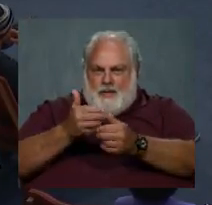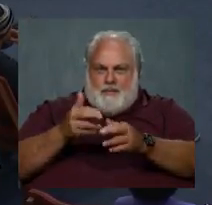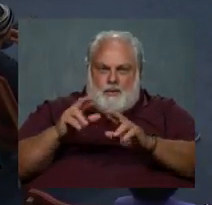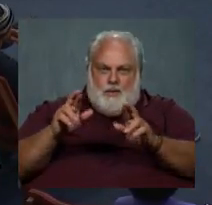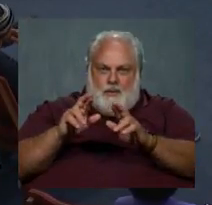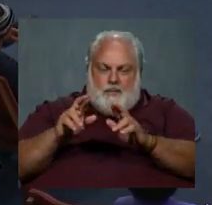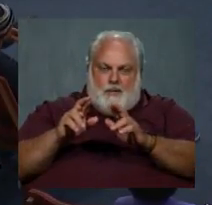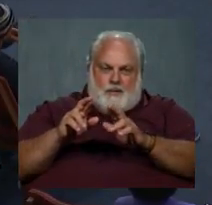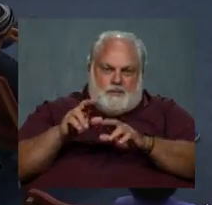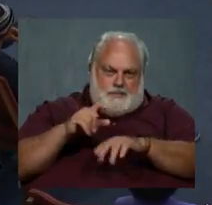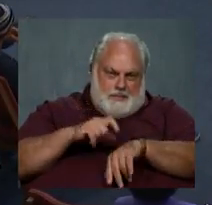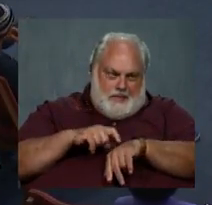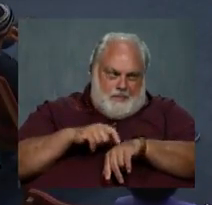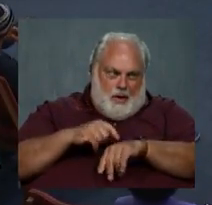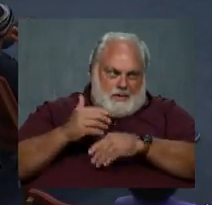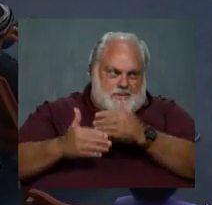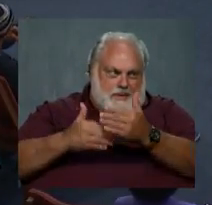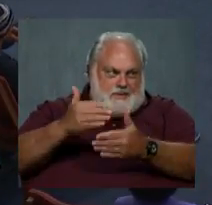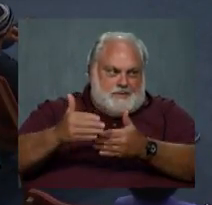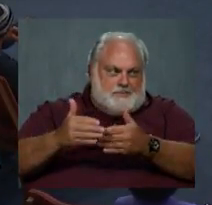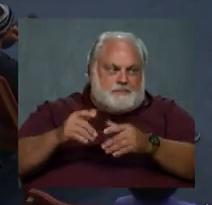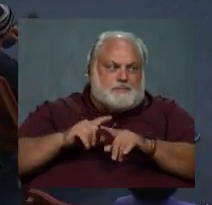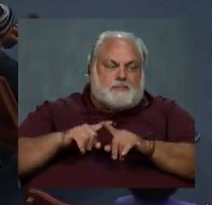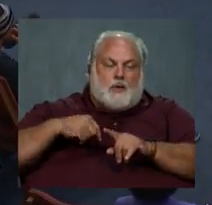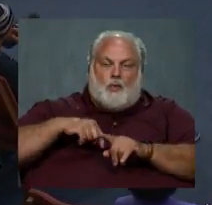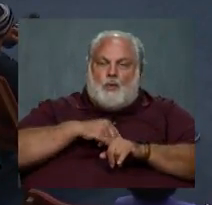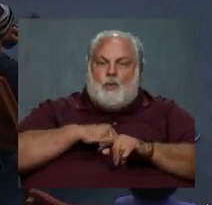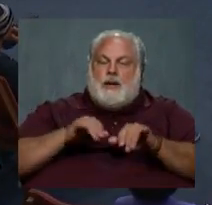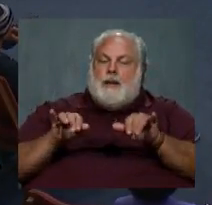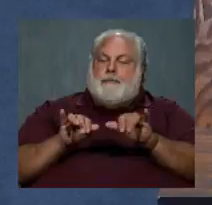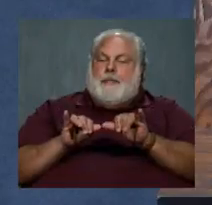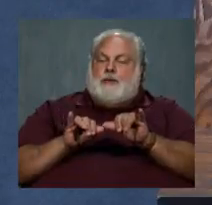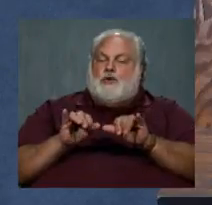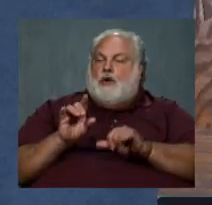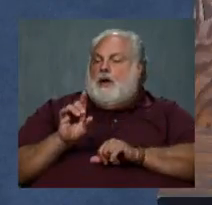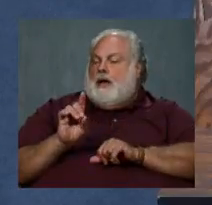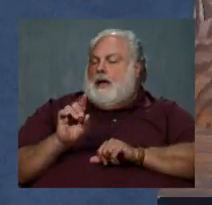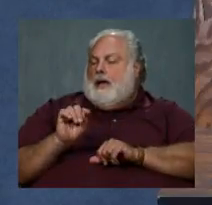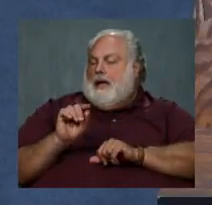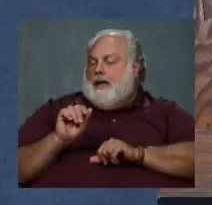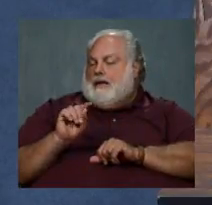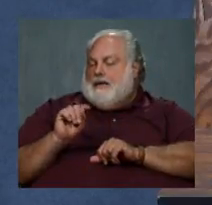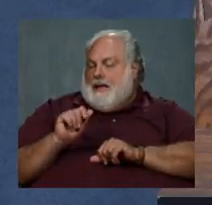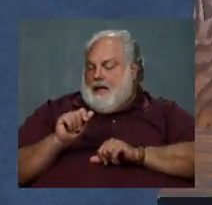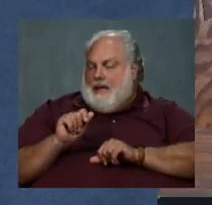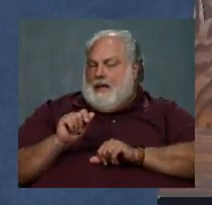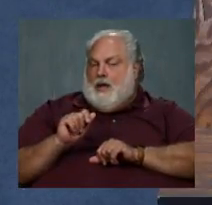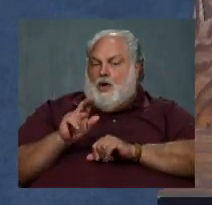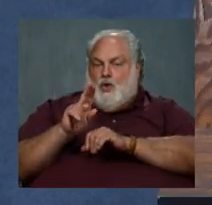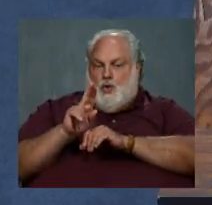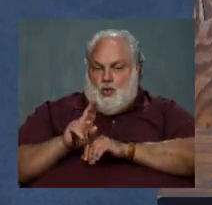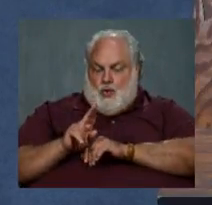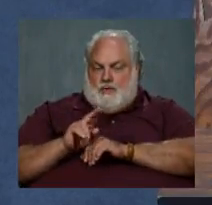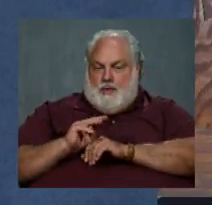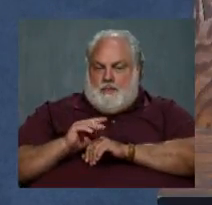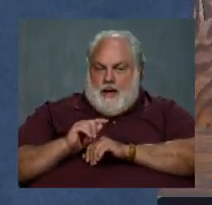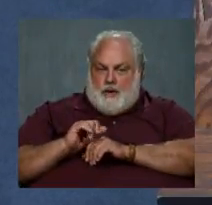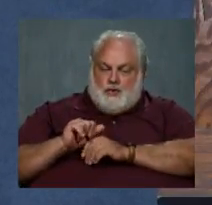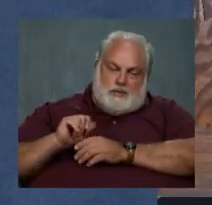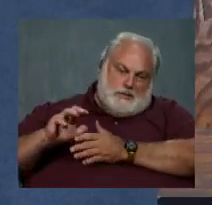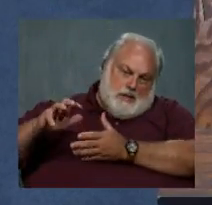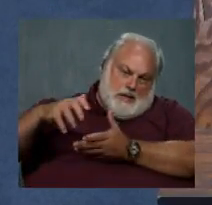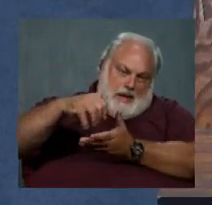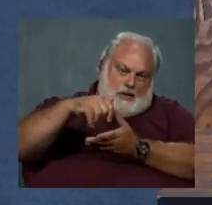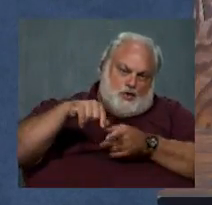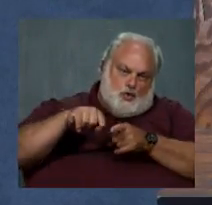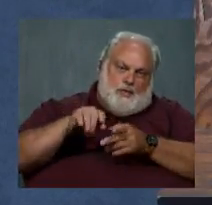clock starts ticking. But we would measure the data, use the metrics and collect the data during that